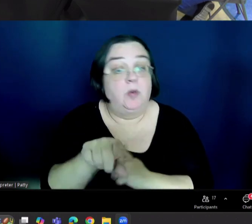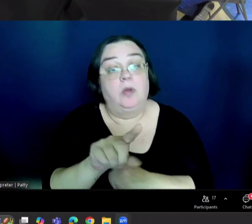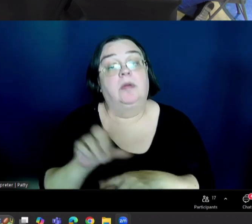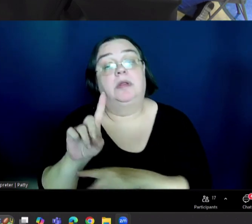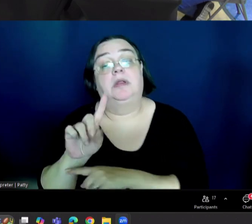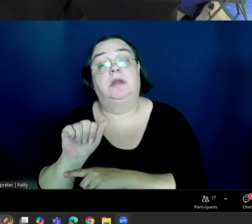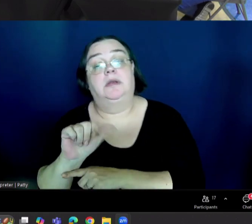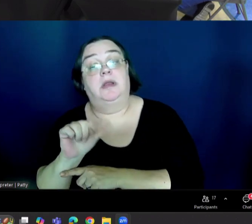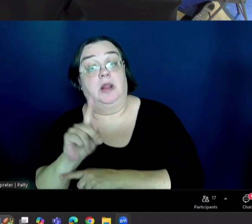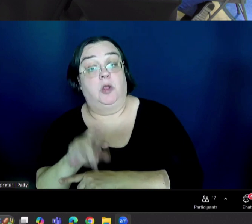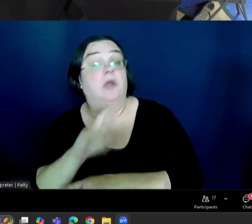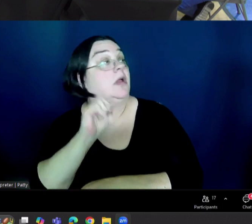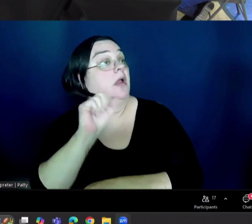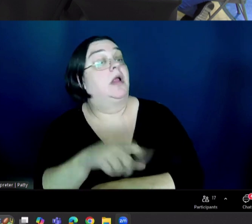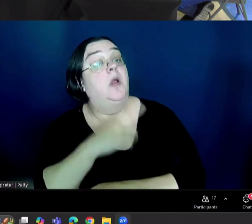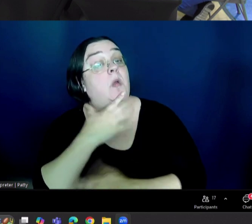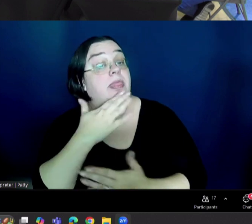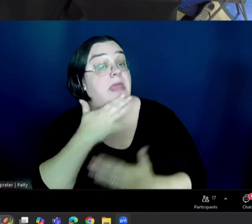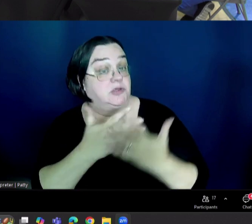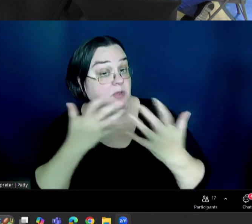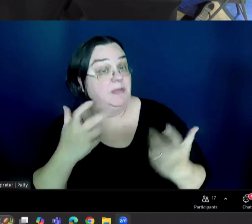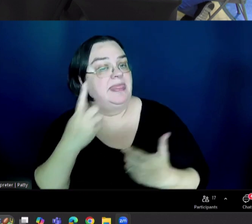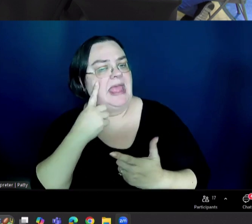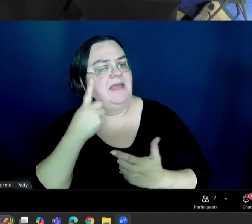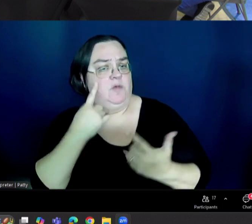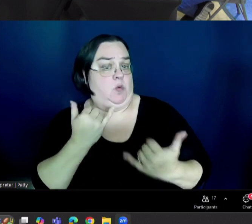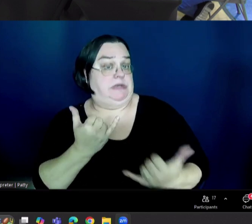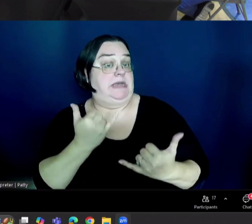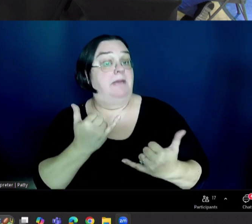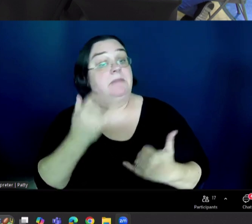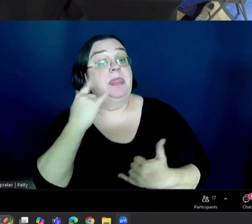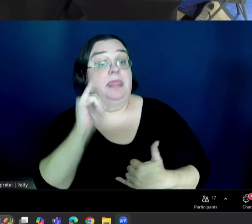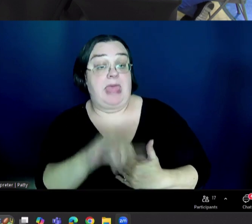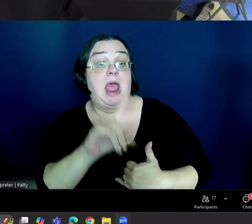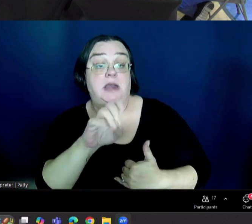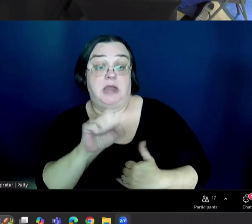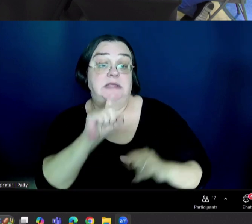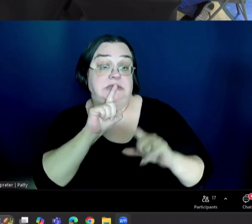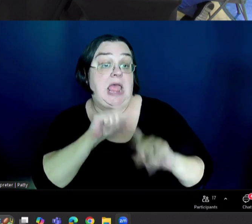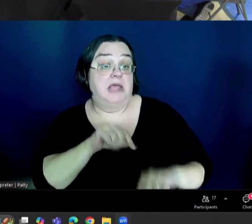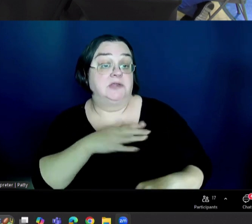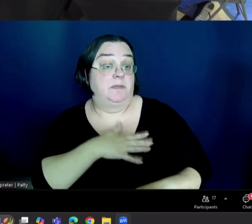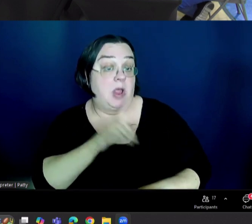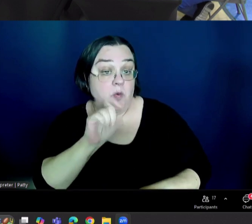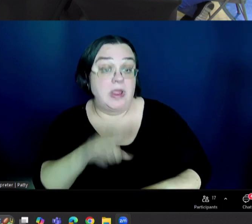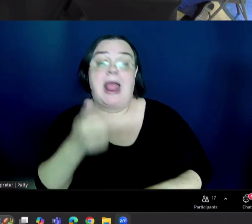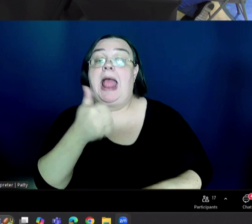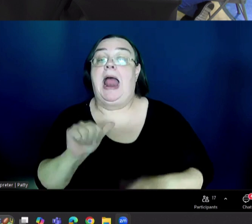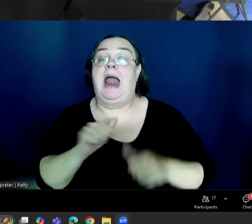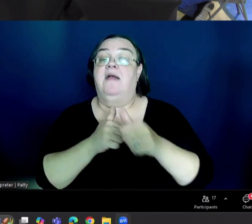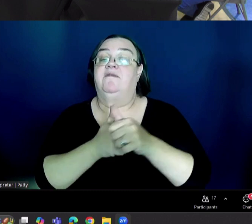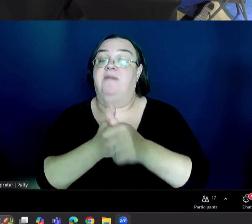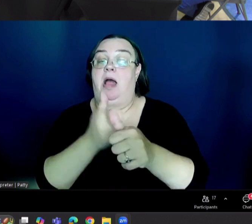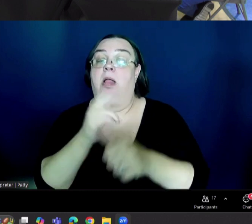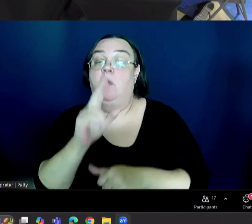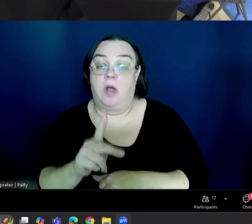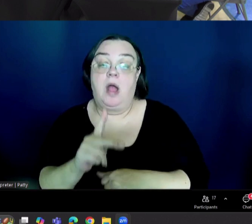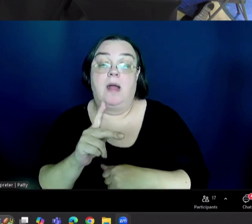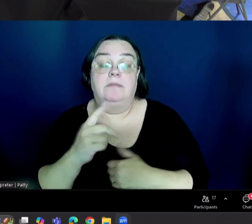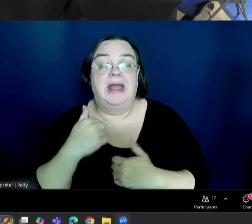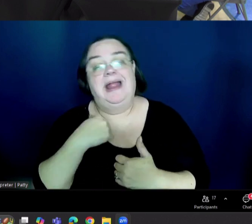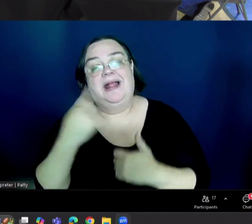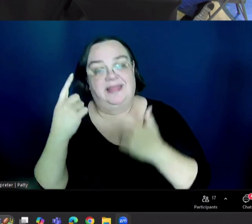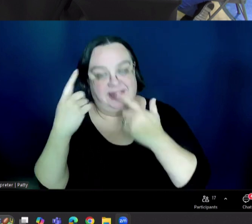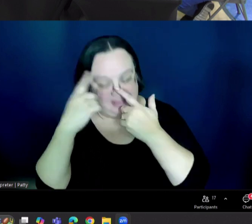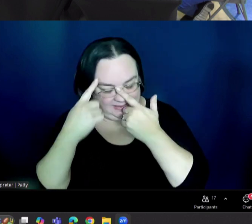Thank you so much. I think for the time being, it answers my question for now. Any follow-up questions? I think I kind of like